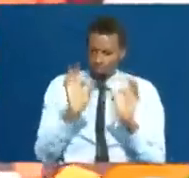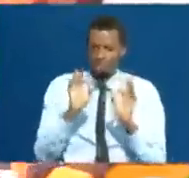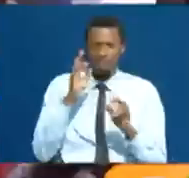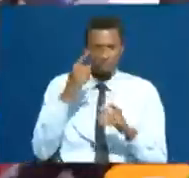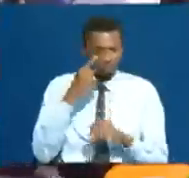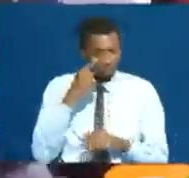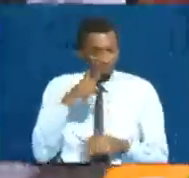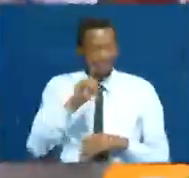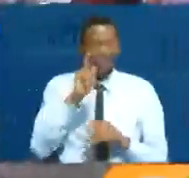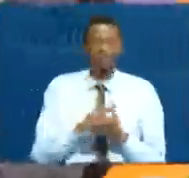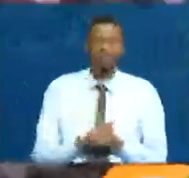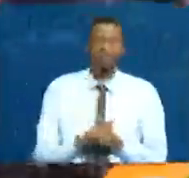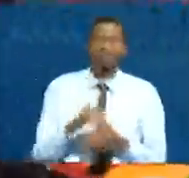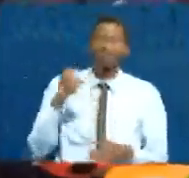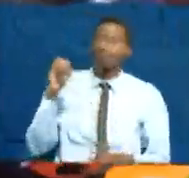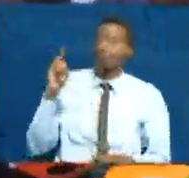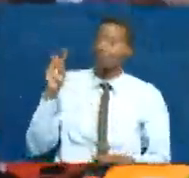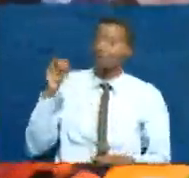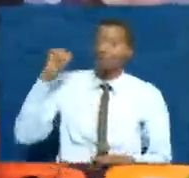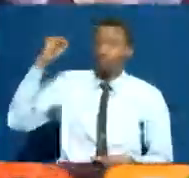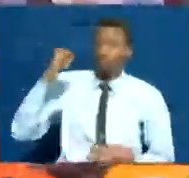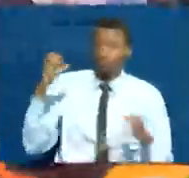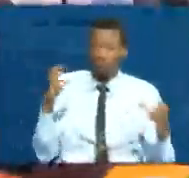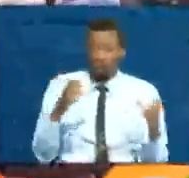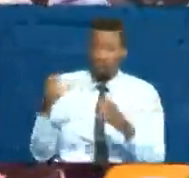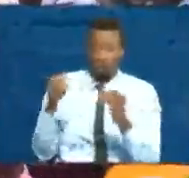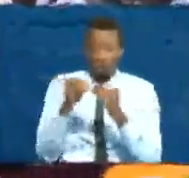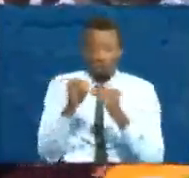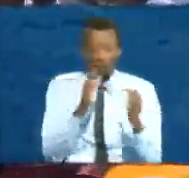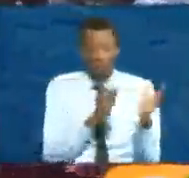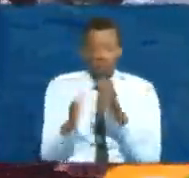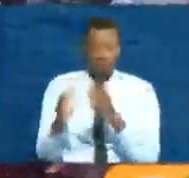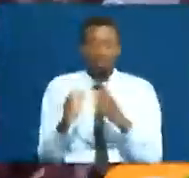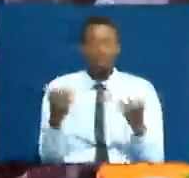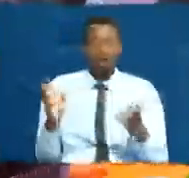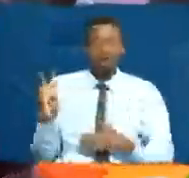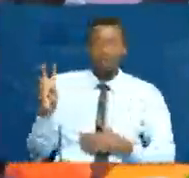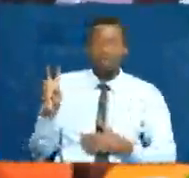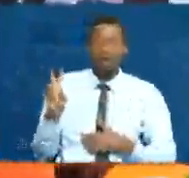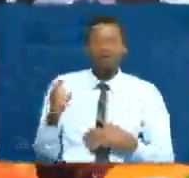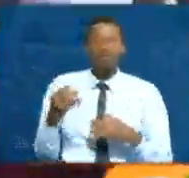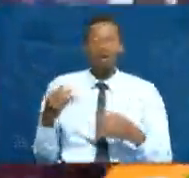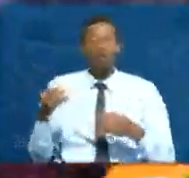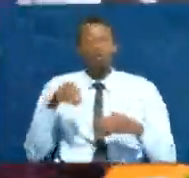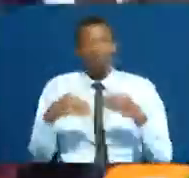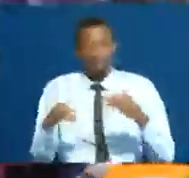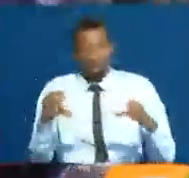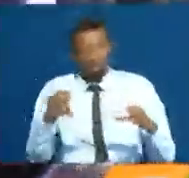in odm party meetings that had been scheduled for Vi and Busia Counties have been put on hold